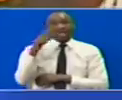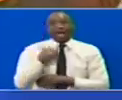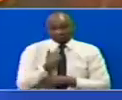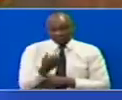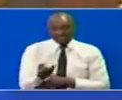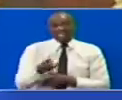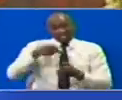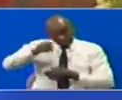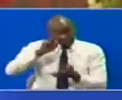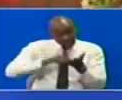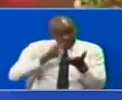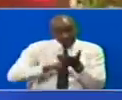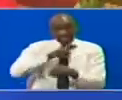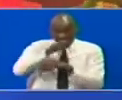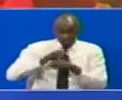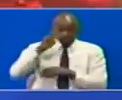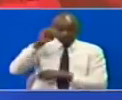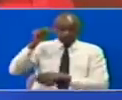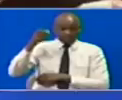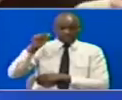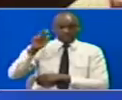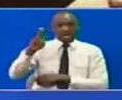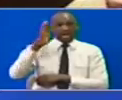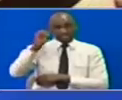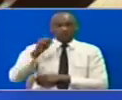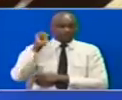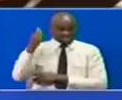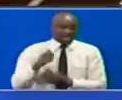is registered under the National Museums of Kenya.